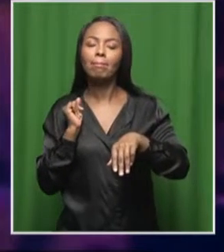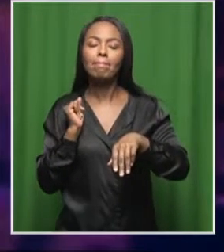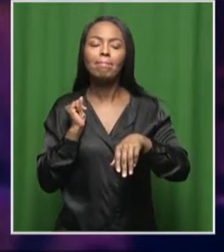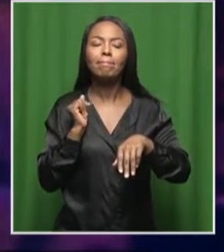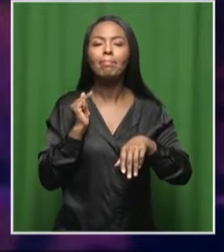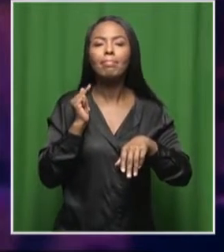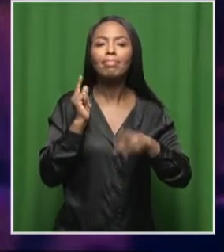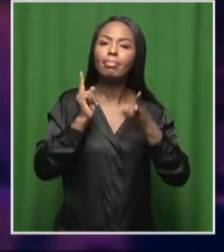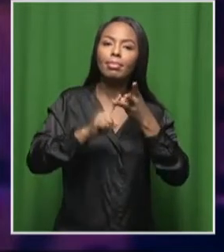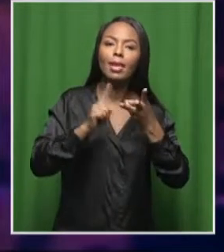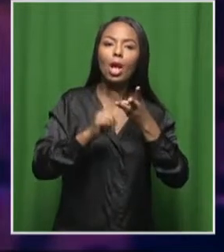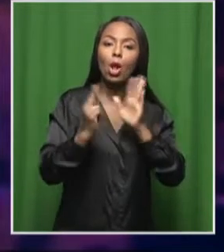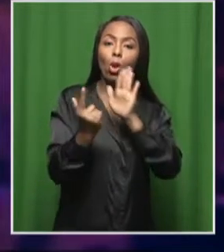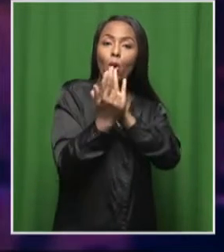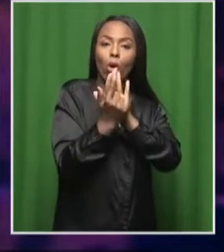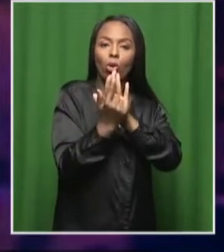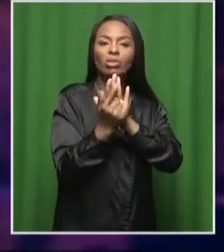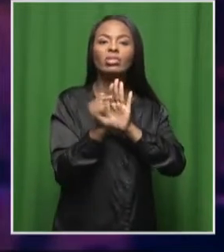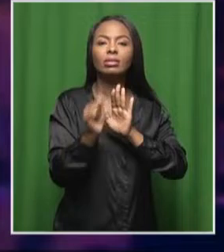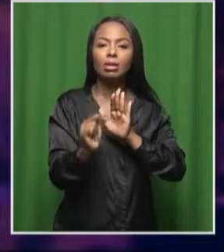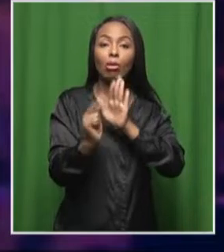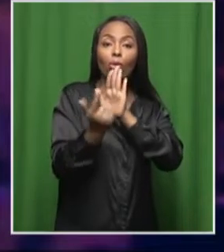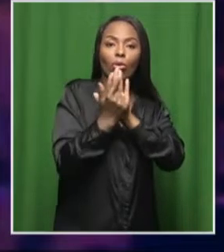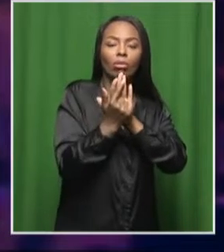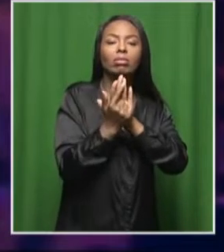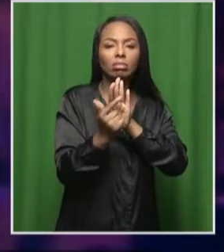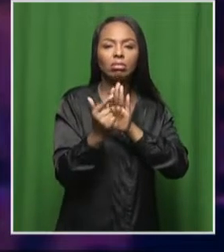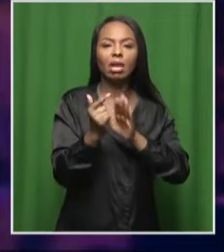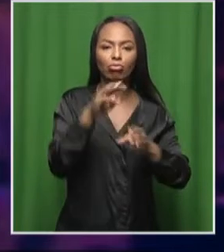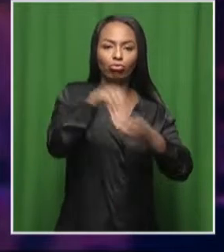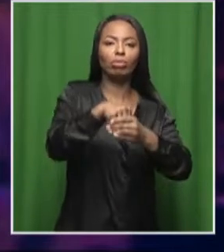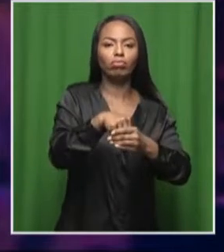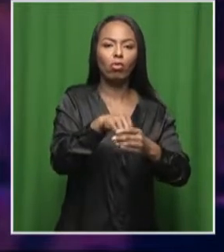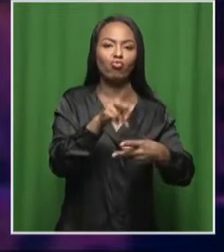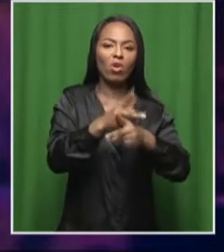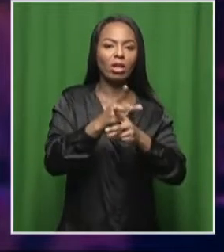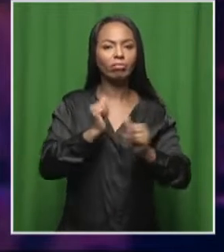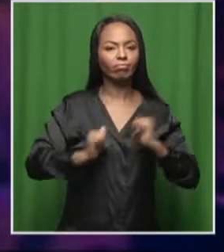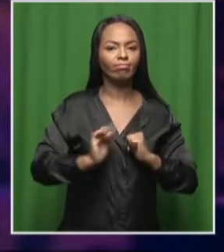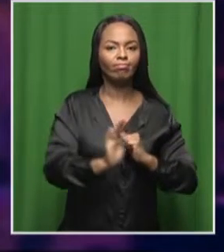We also deal with loss there, in the production.